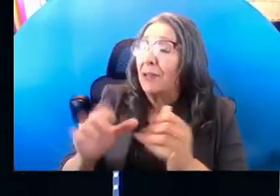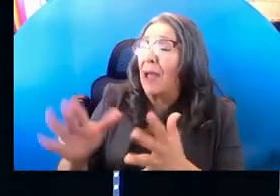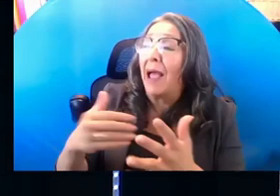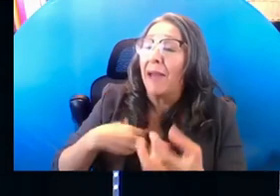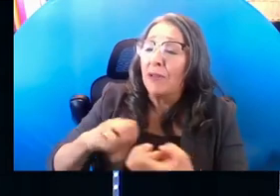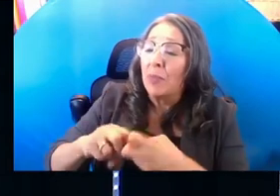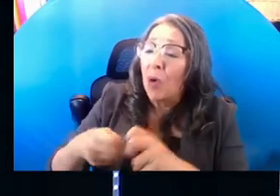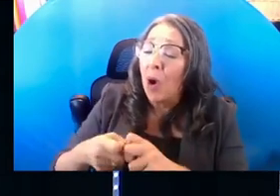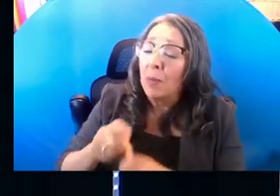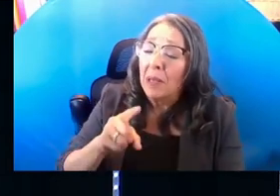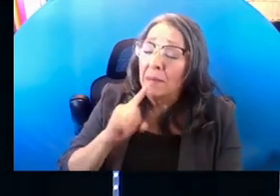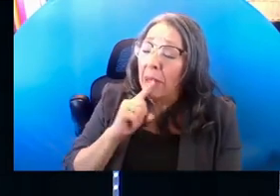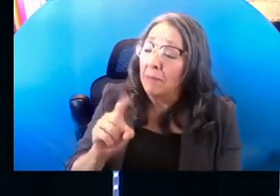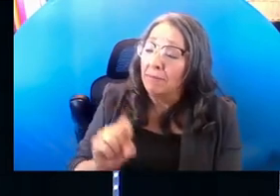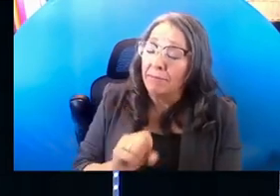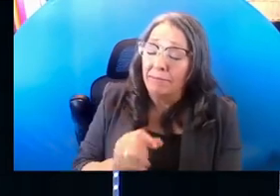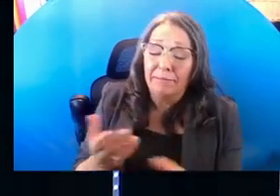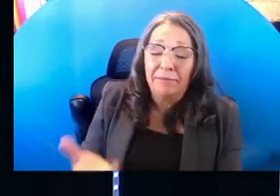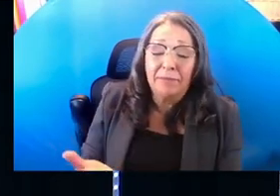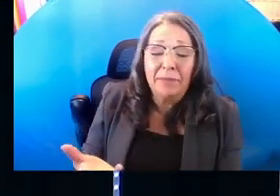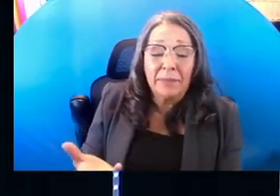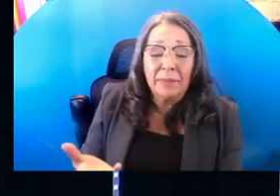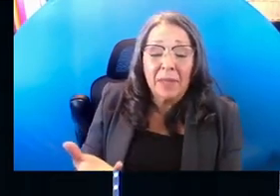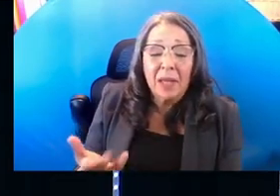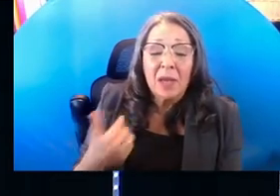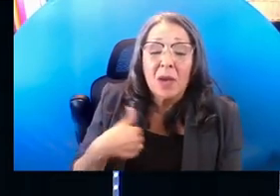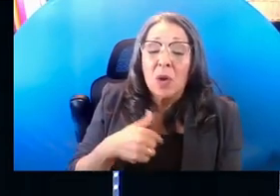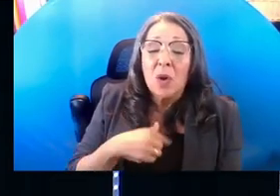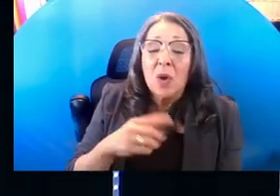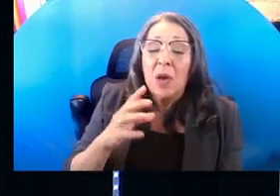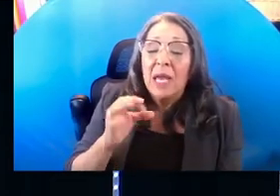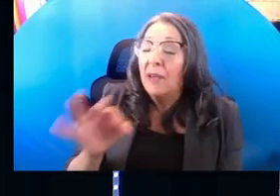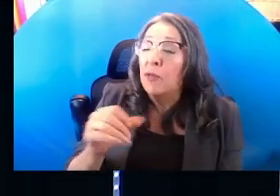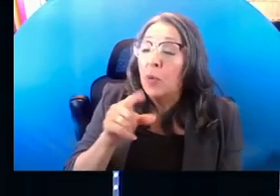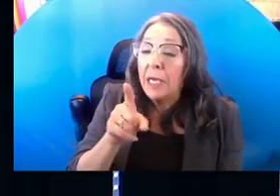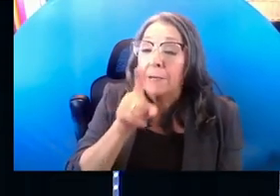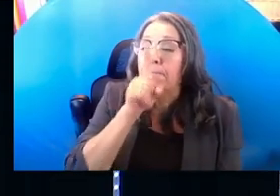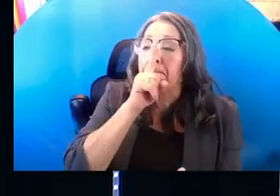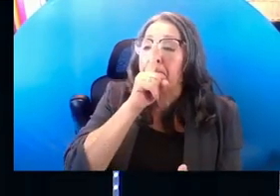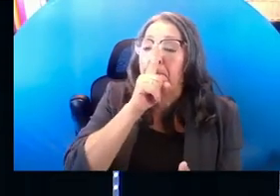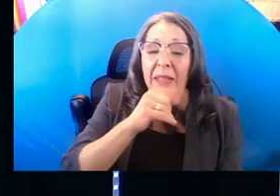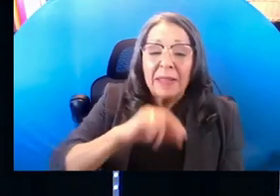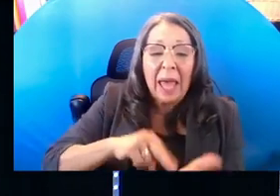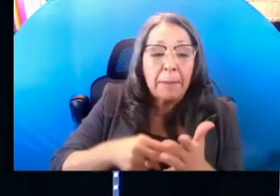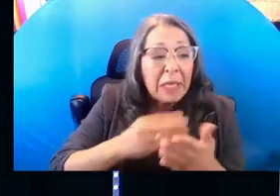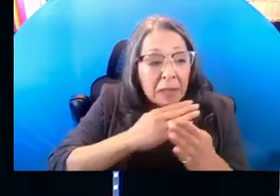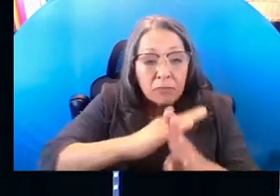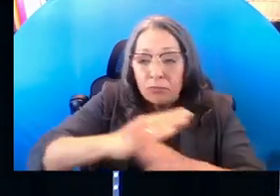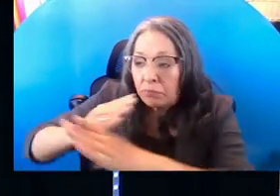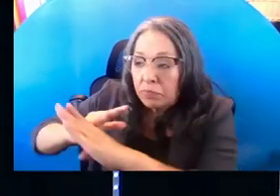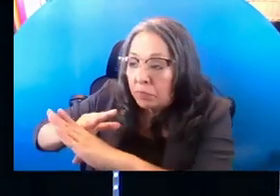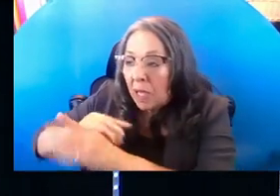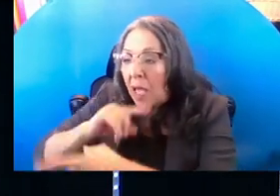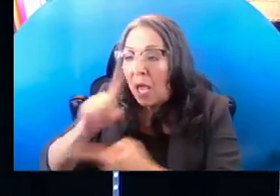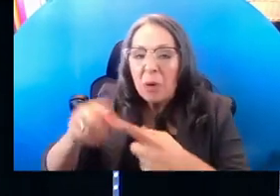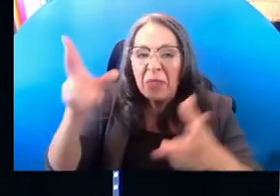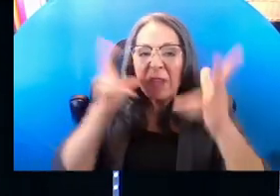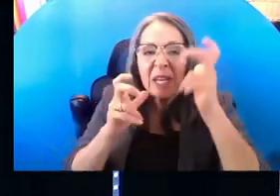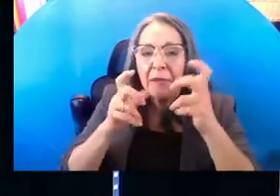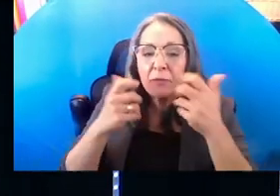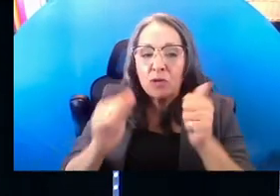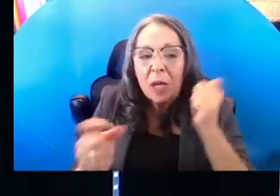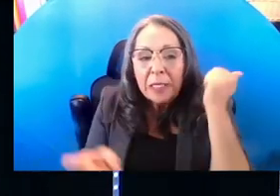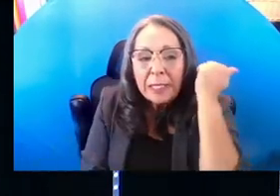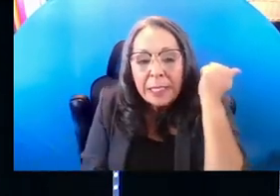we're real, the other thing that we're doing is we're setting up these blockades, this defense, so that when enemy comes, tries to tempt us in the midst of our trials, we're